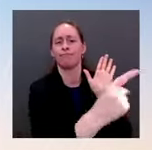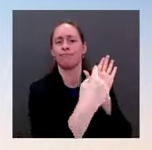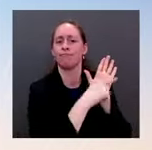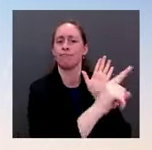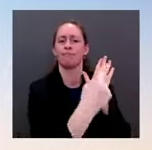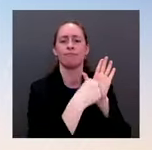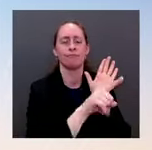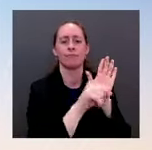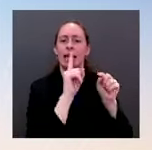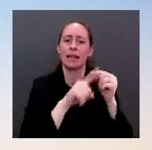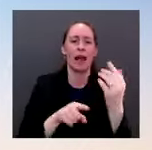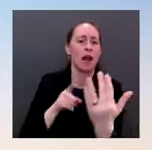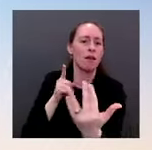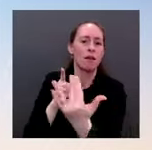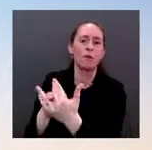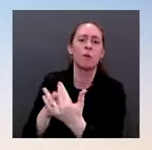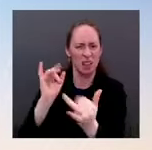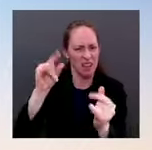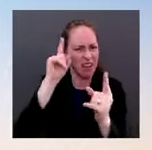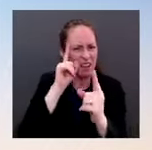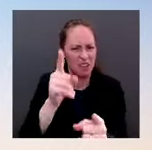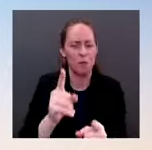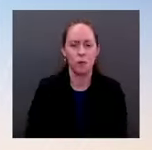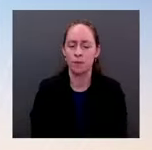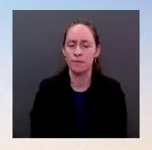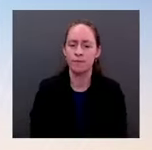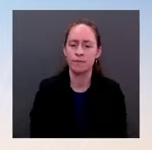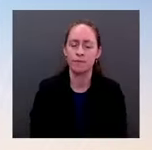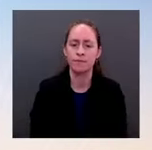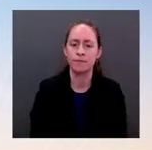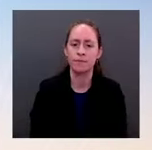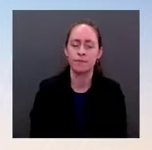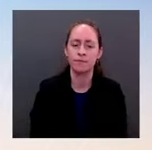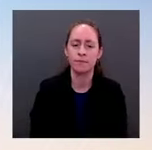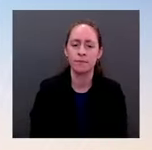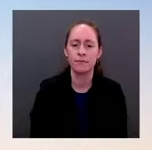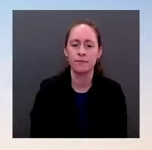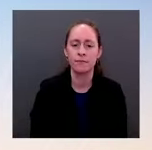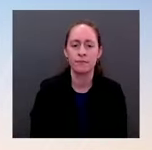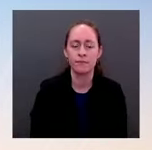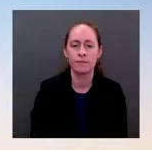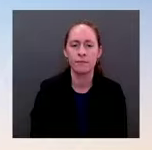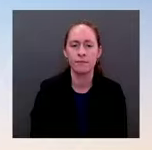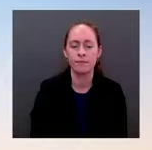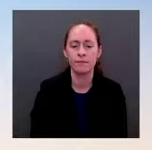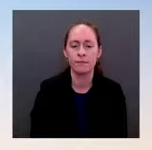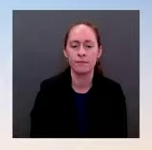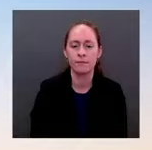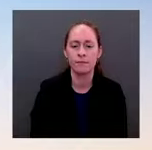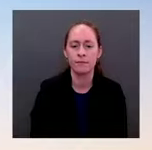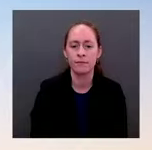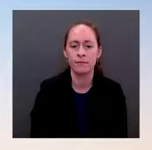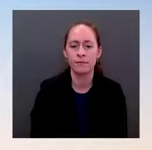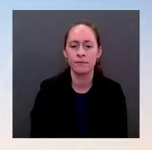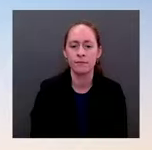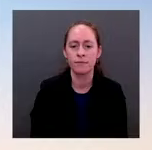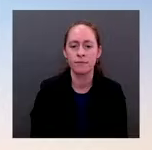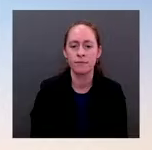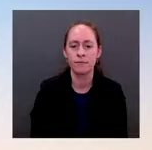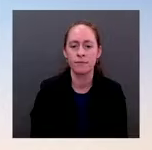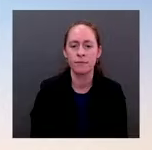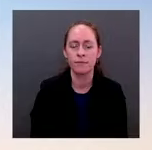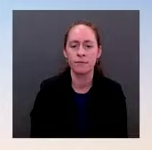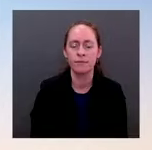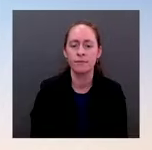those sanctions affect the ordinary people? We've seen them in Africa and in other countries. Are you concerned that the sanction that you may impose